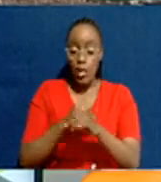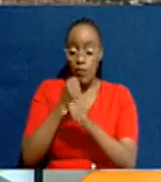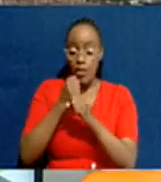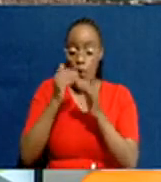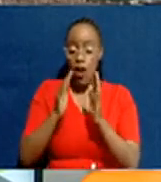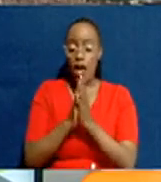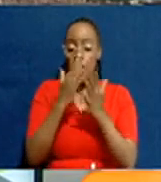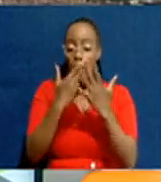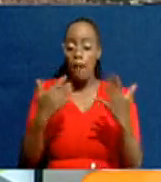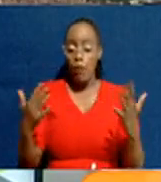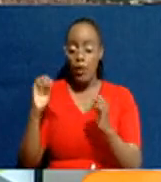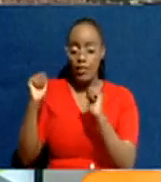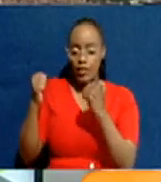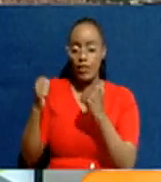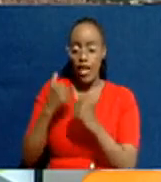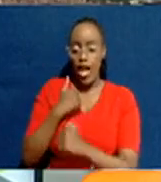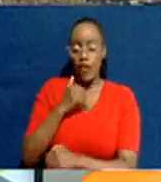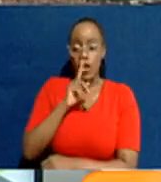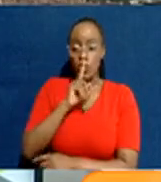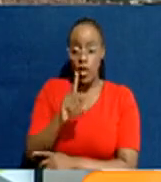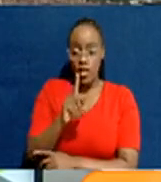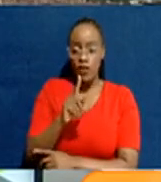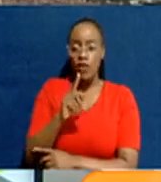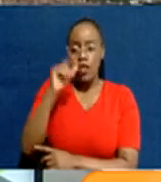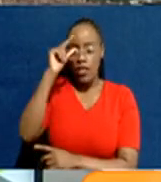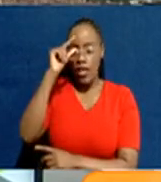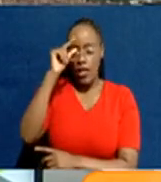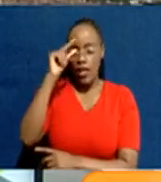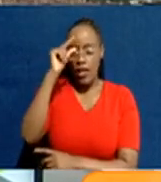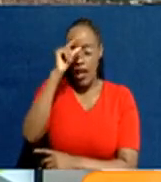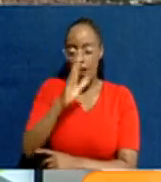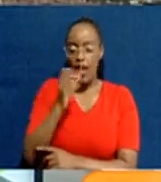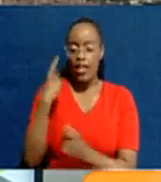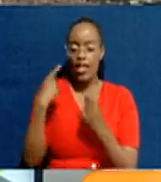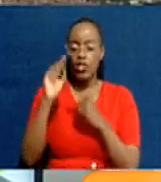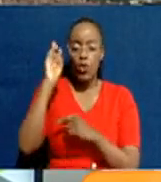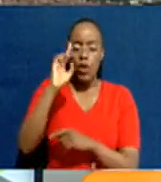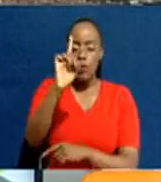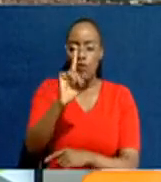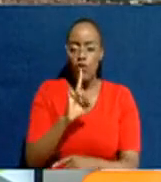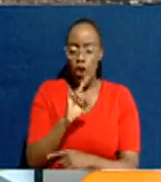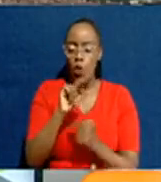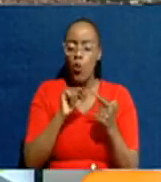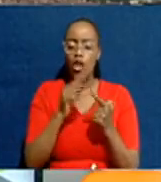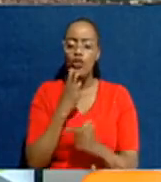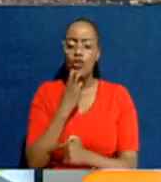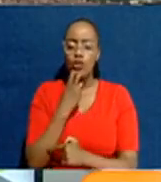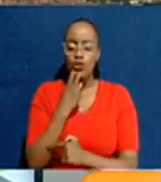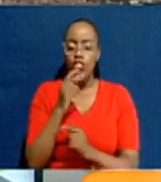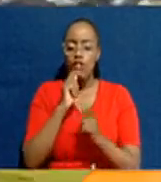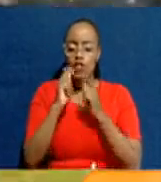And as Laura Otieno now reports, more leaders, including Kericho Governor Eric Mutai, are set to appear before the DCI on Tuesday.